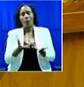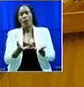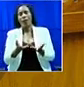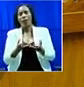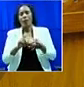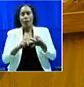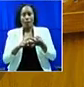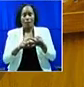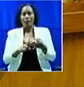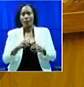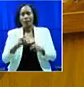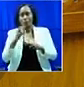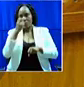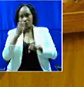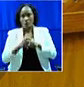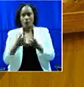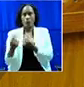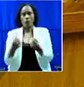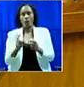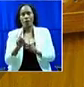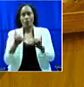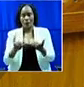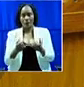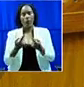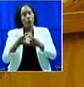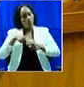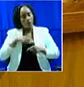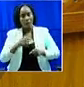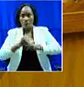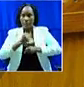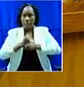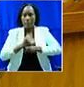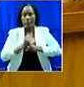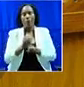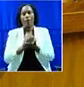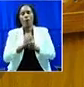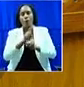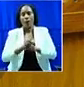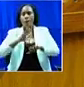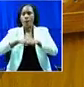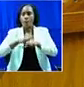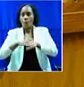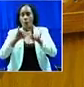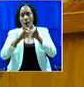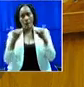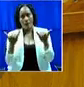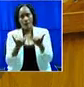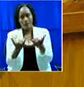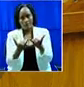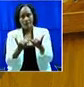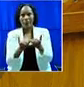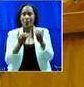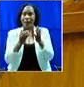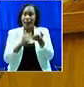therefore working with the banks to ensure that more companies are able to access this